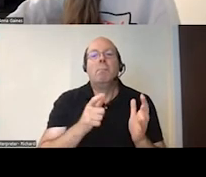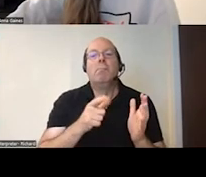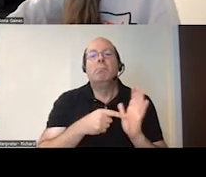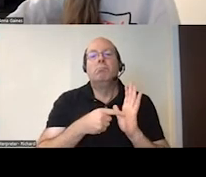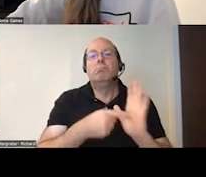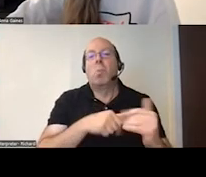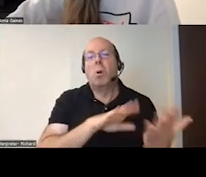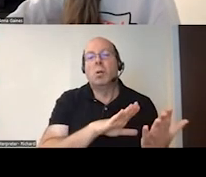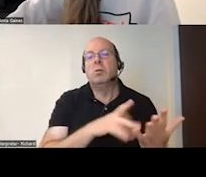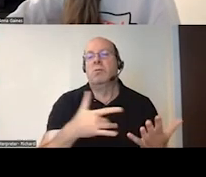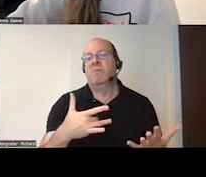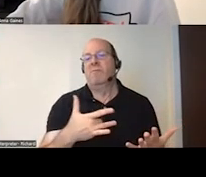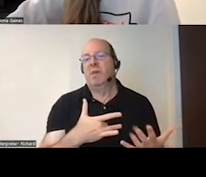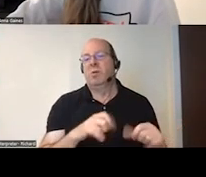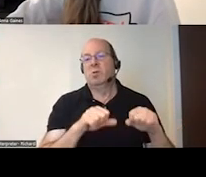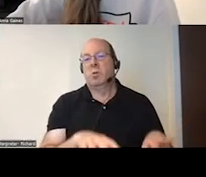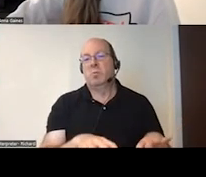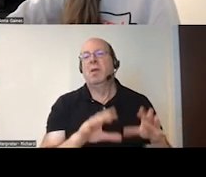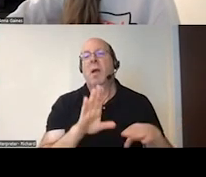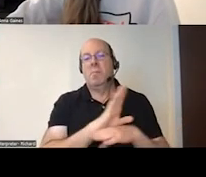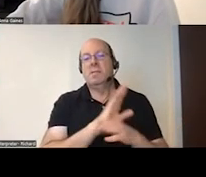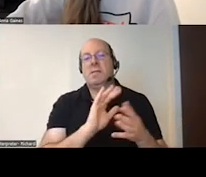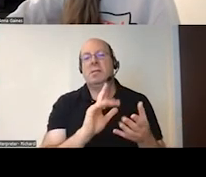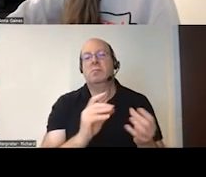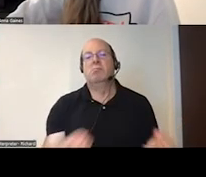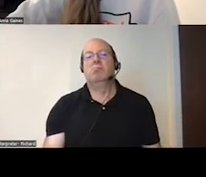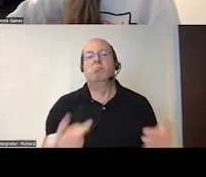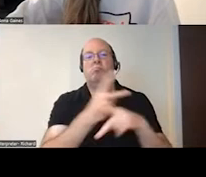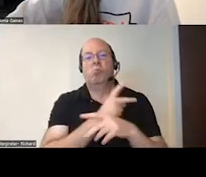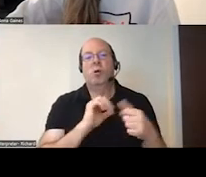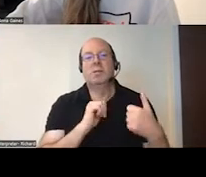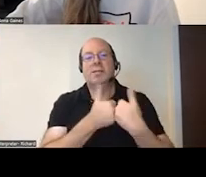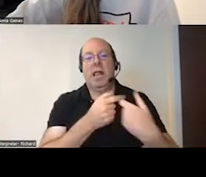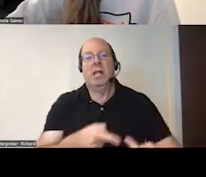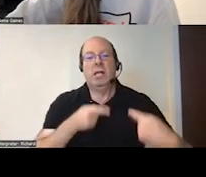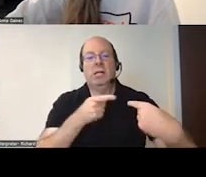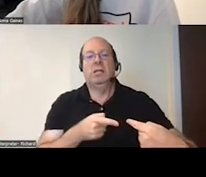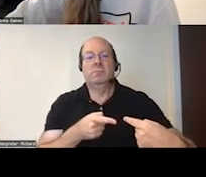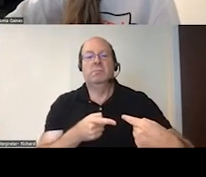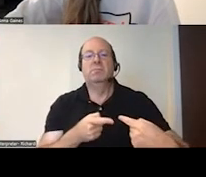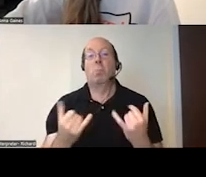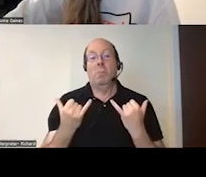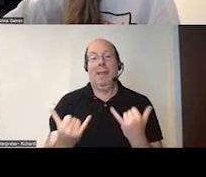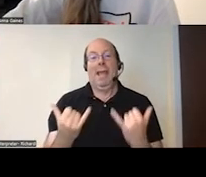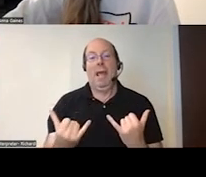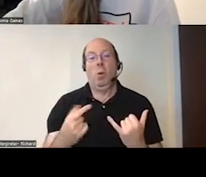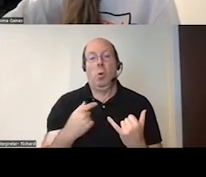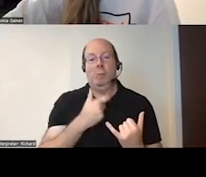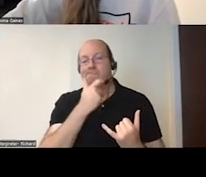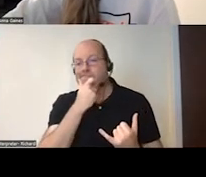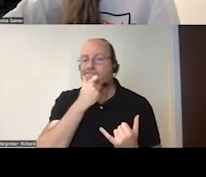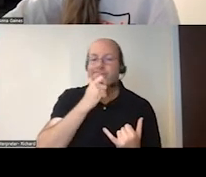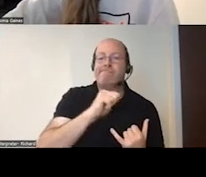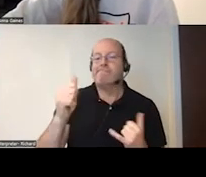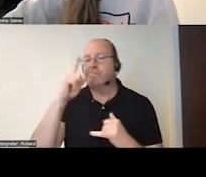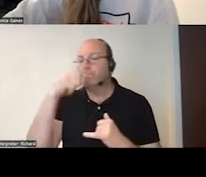has made our business more challenging than we'd like it to be. So we're sort of in the process of exploring alternatives because we